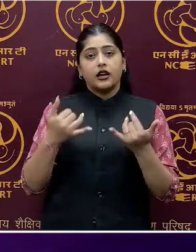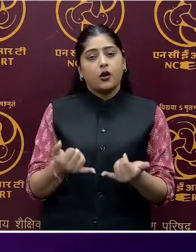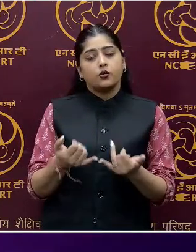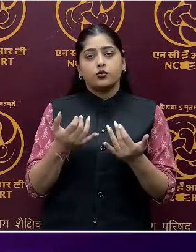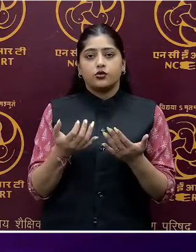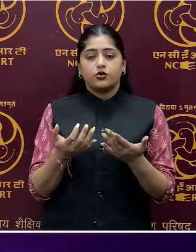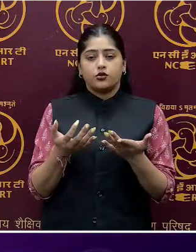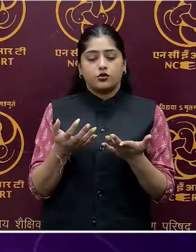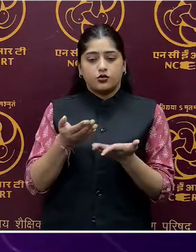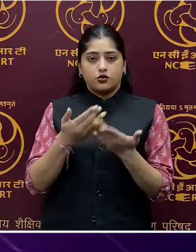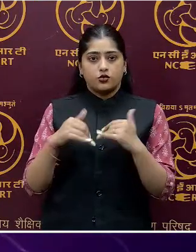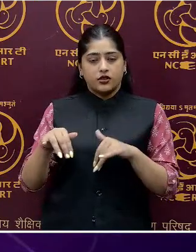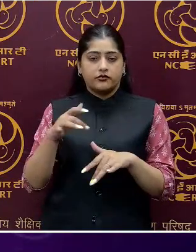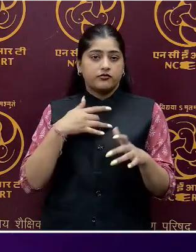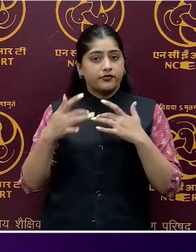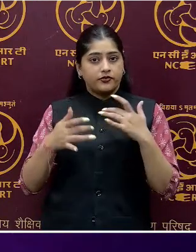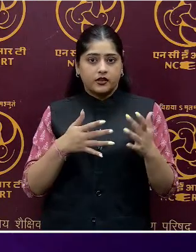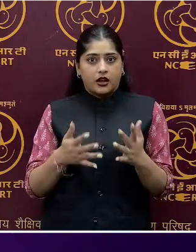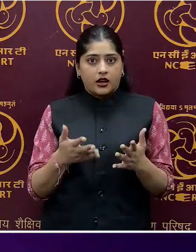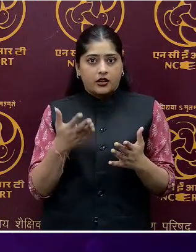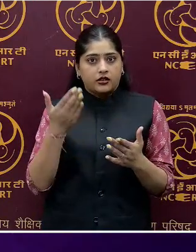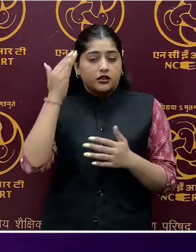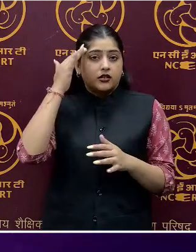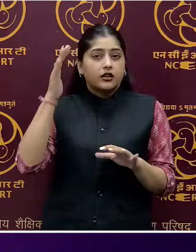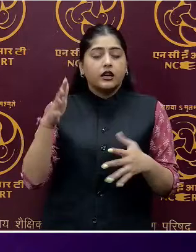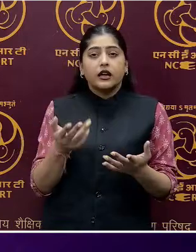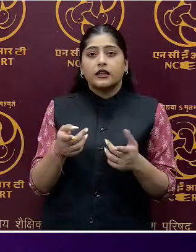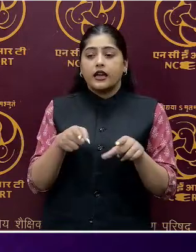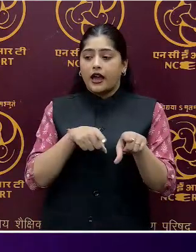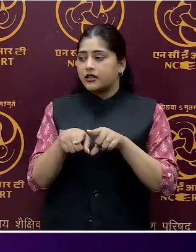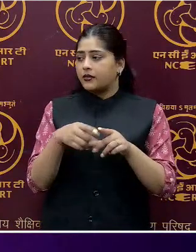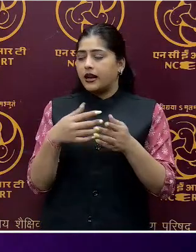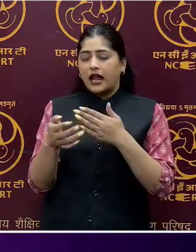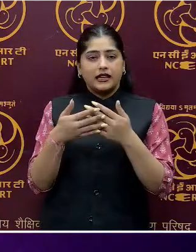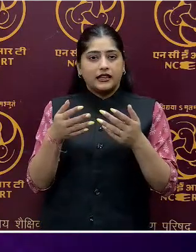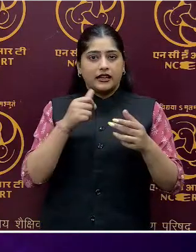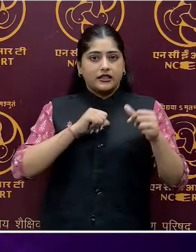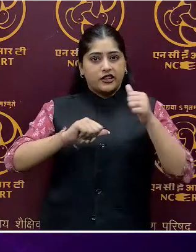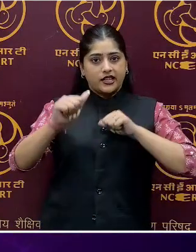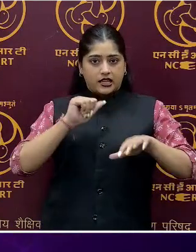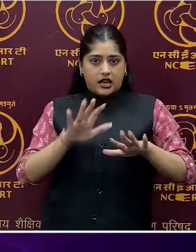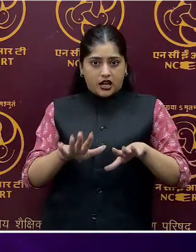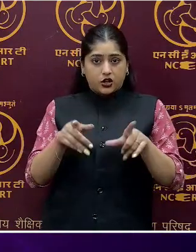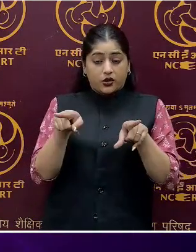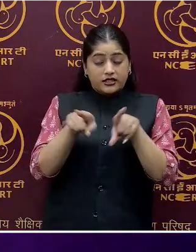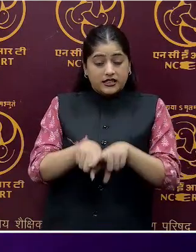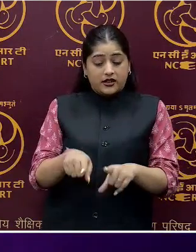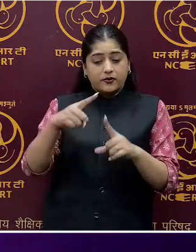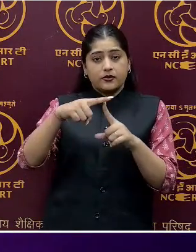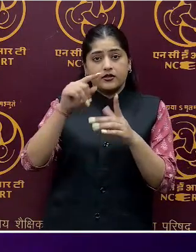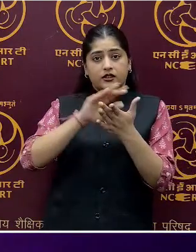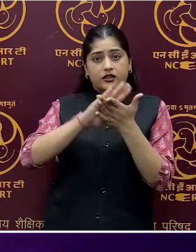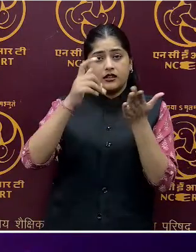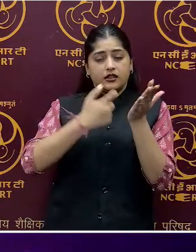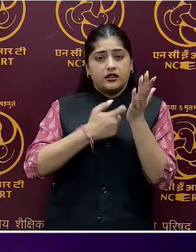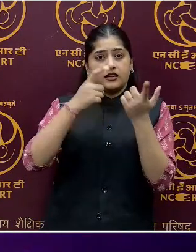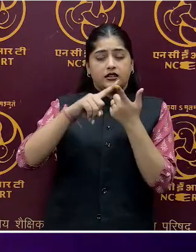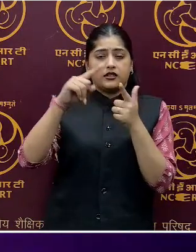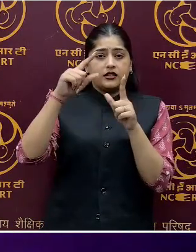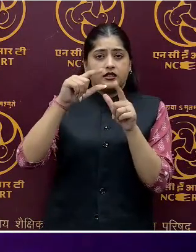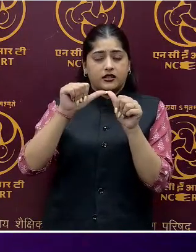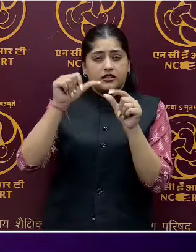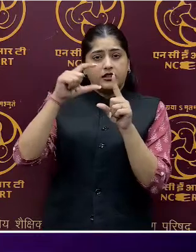about. Like anything that we are wearing is made up of the threads, because they haven't seen much of the time